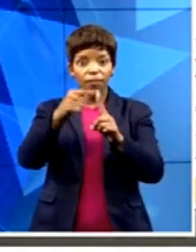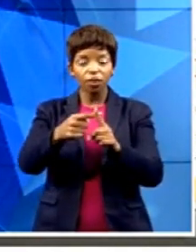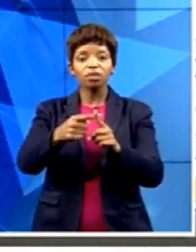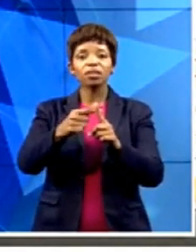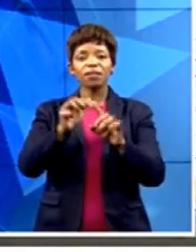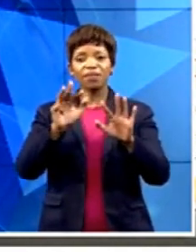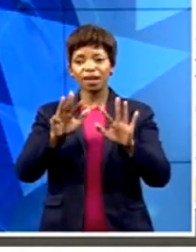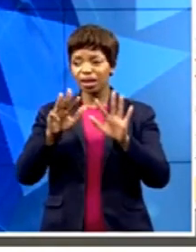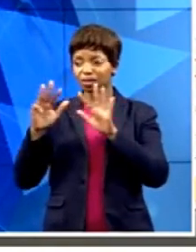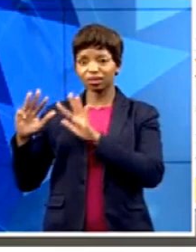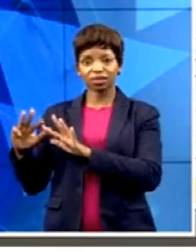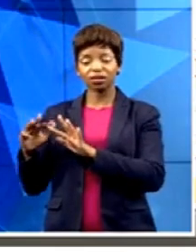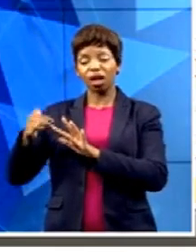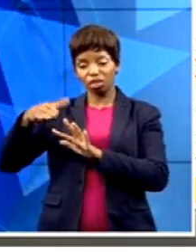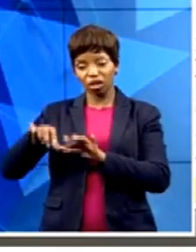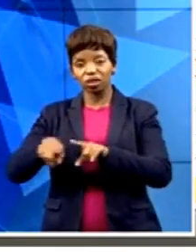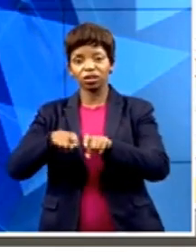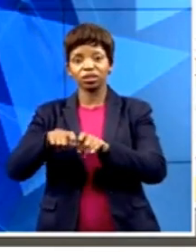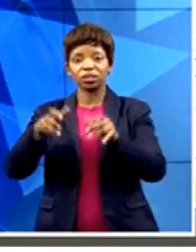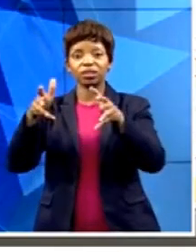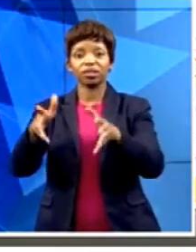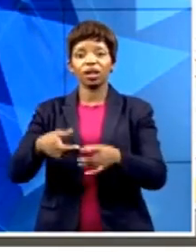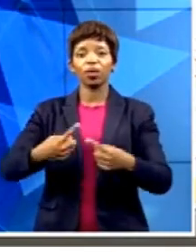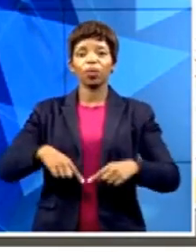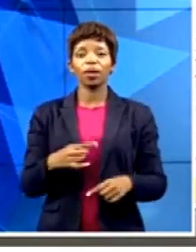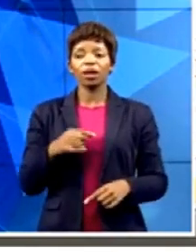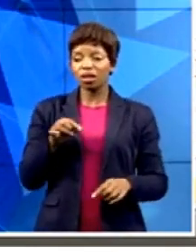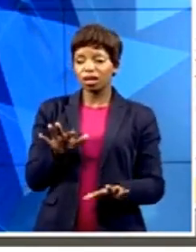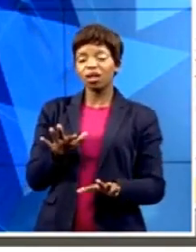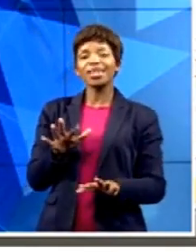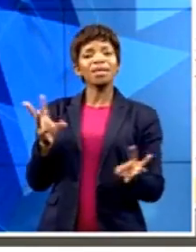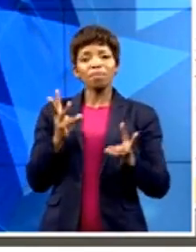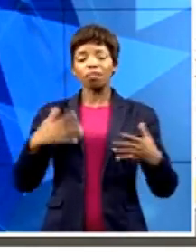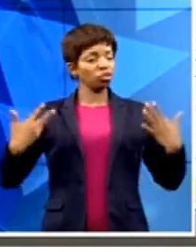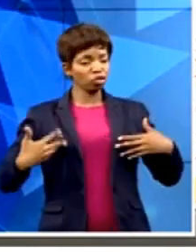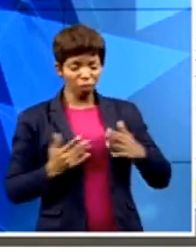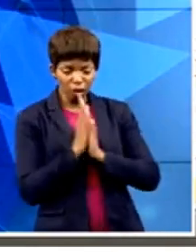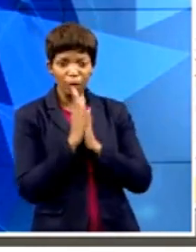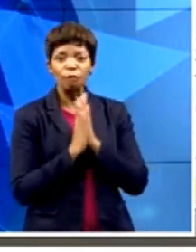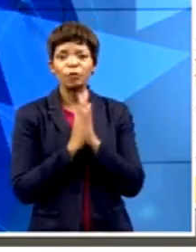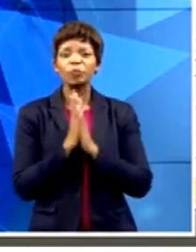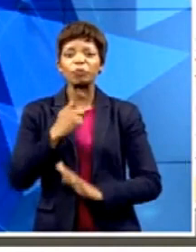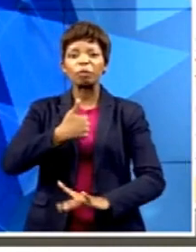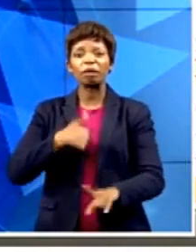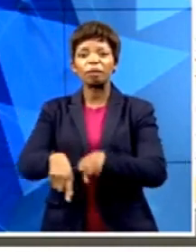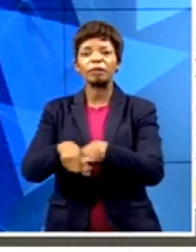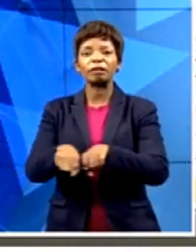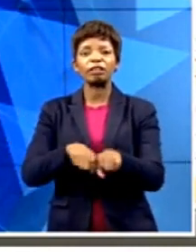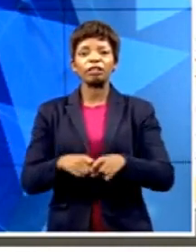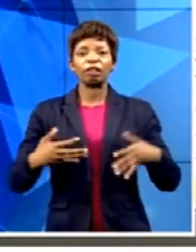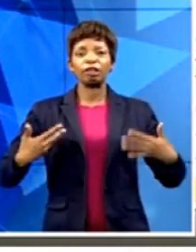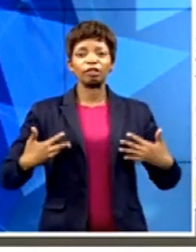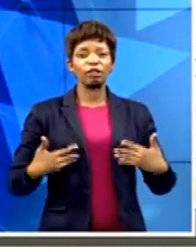people that they were quite happy that this was happening, that they were quite anxious after hearing of that positive COVID-19